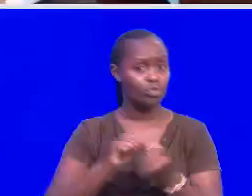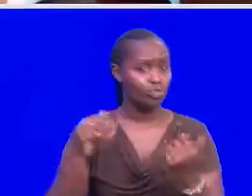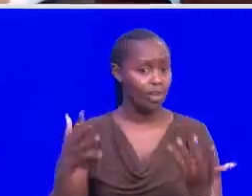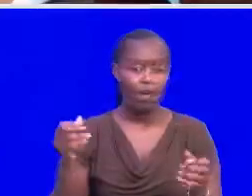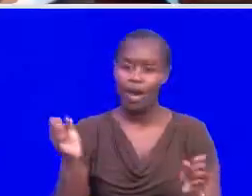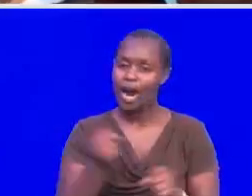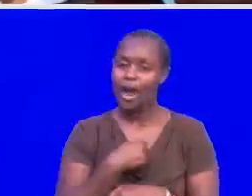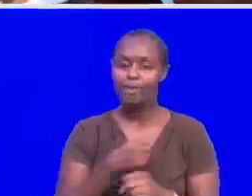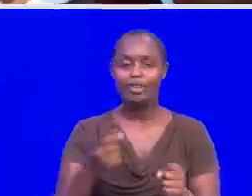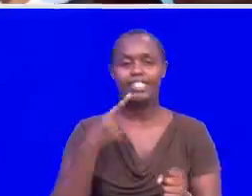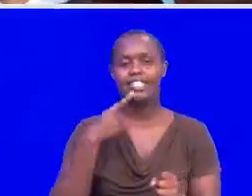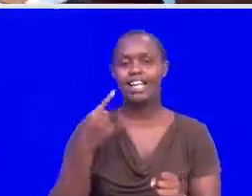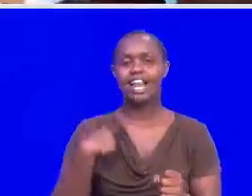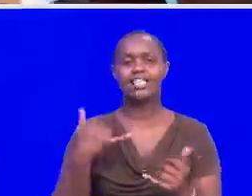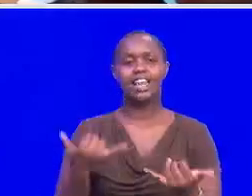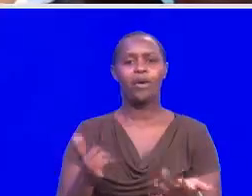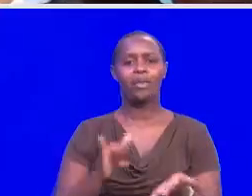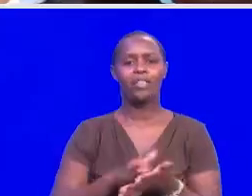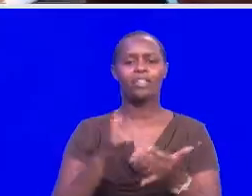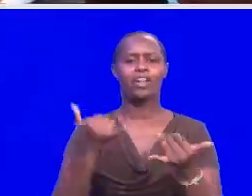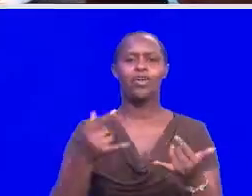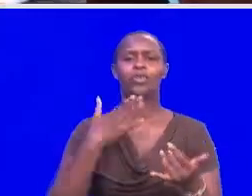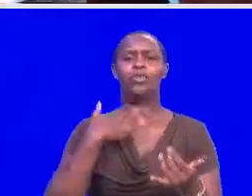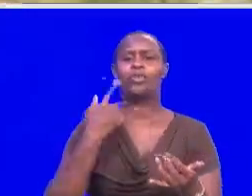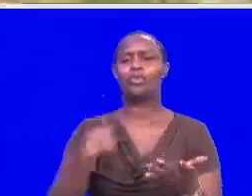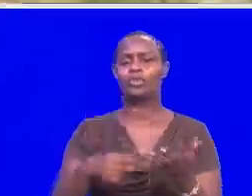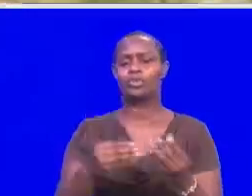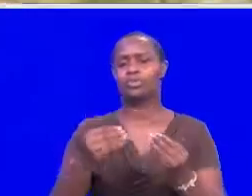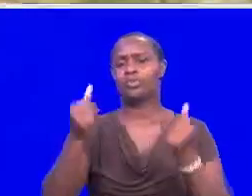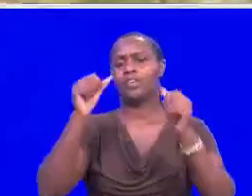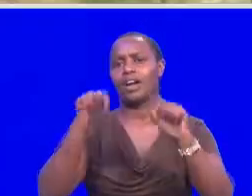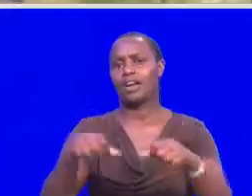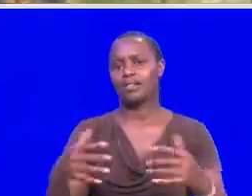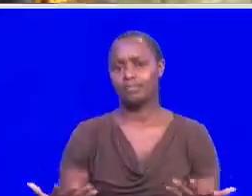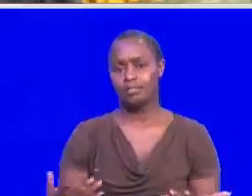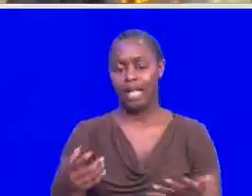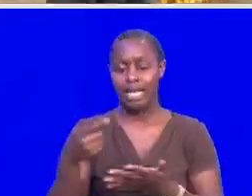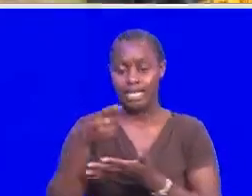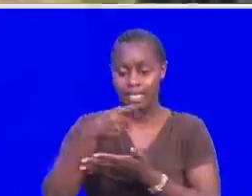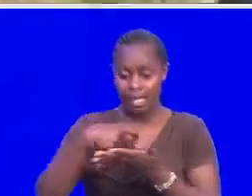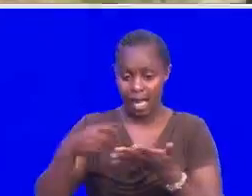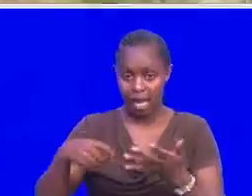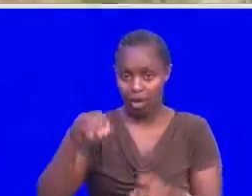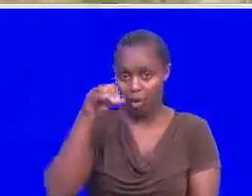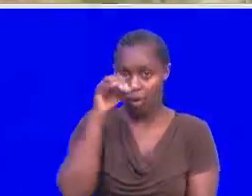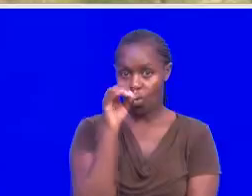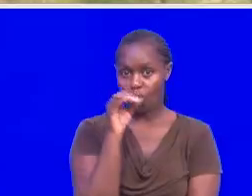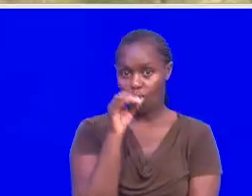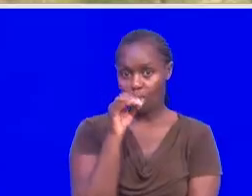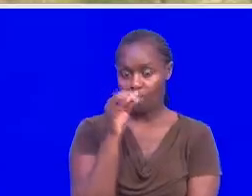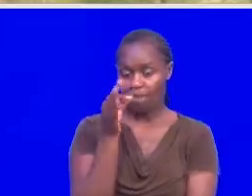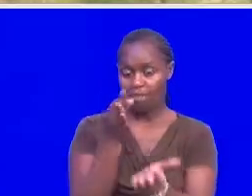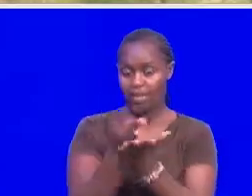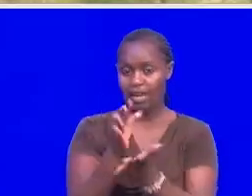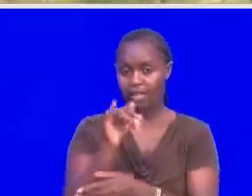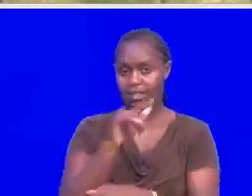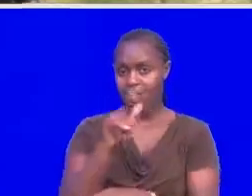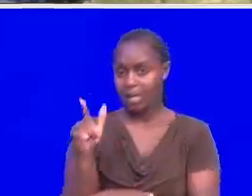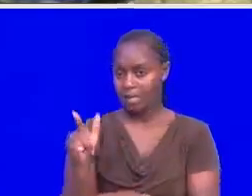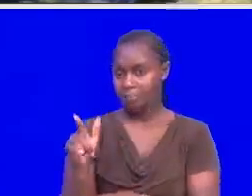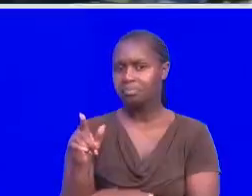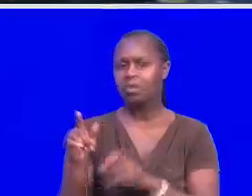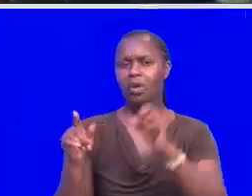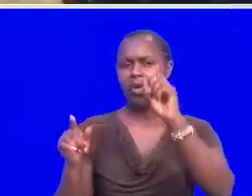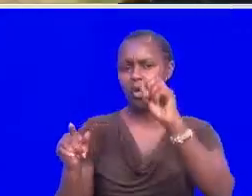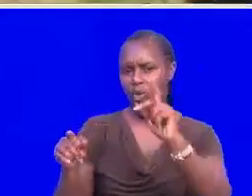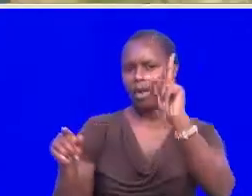can't tell us now that it is when you now want to solve it. Haukutia sahihi iyo finance bill. Na